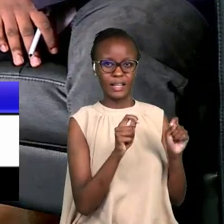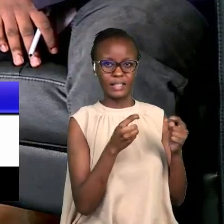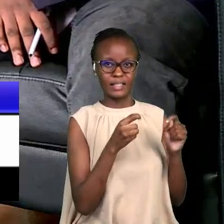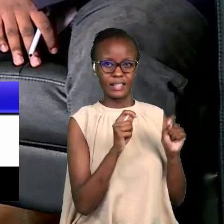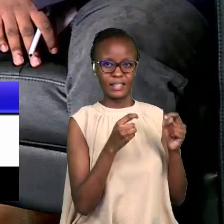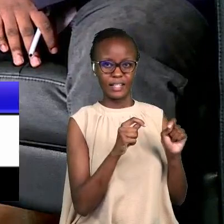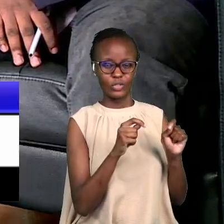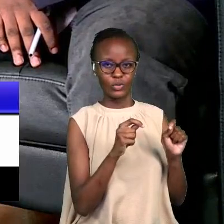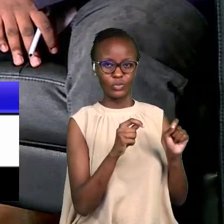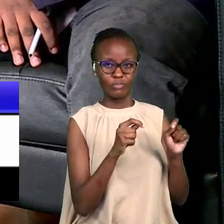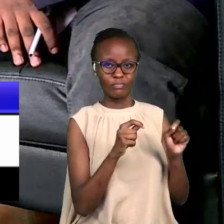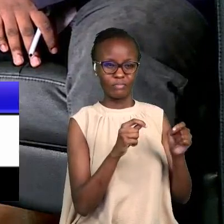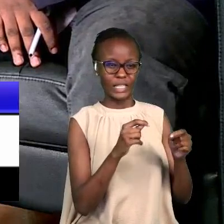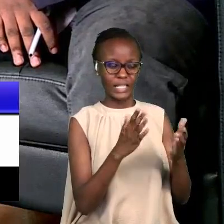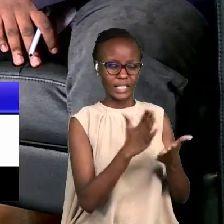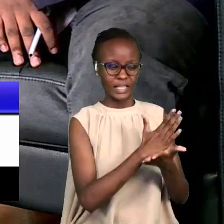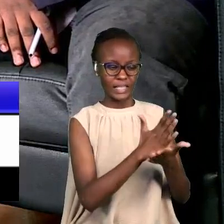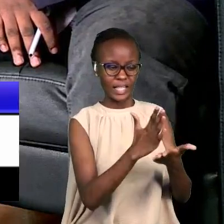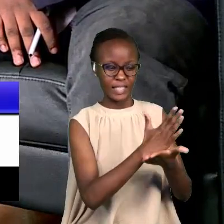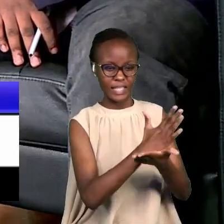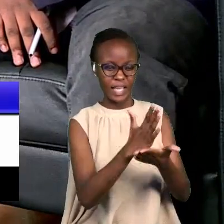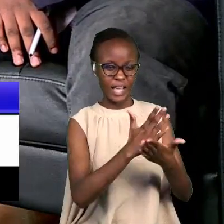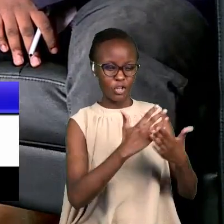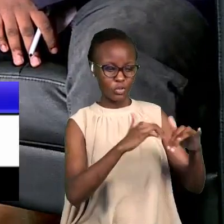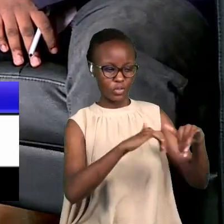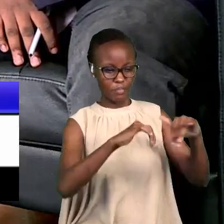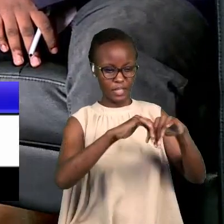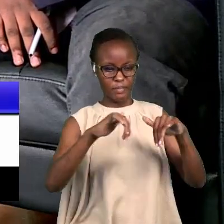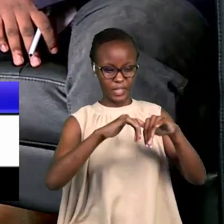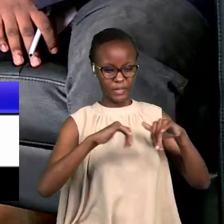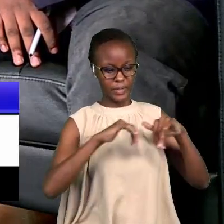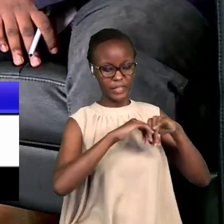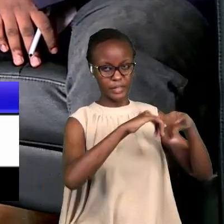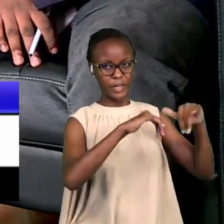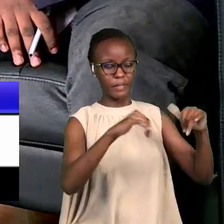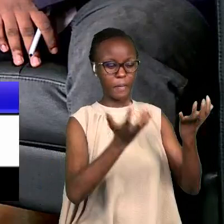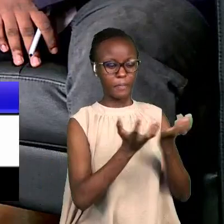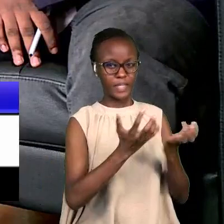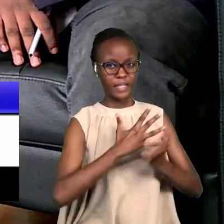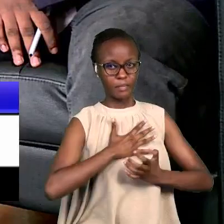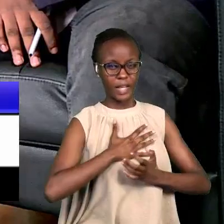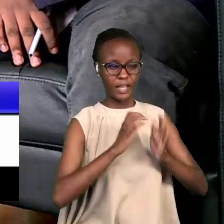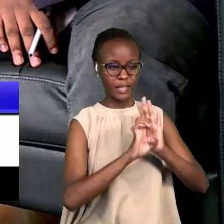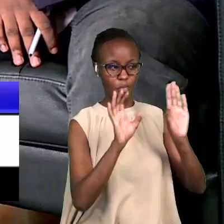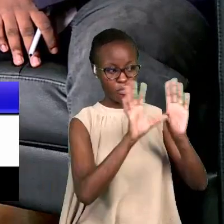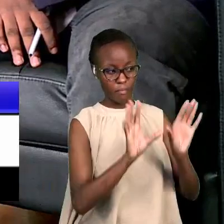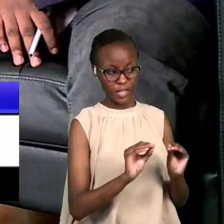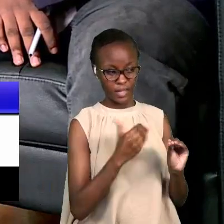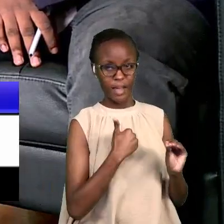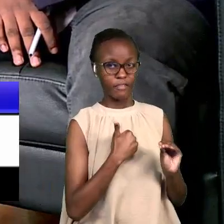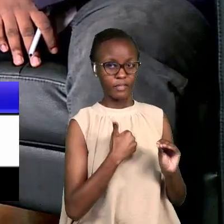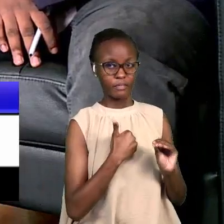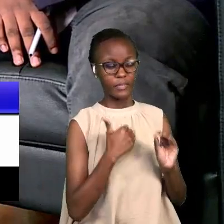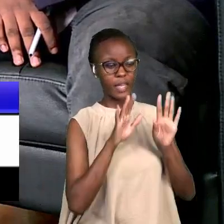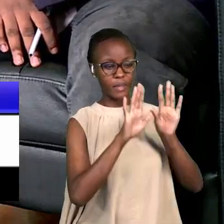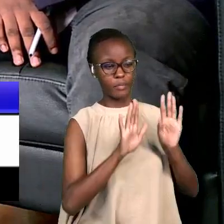You segment your business. You have HR. What are your policies in HR? Are you having a budget? That's the key